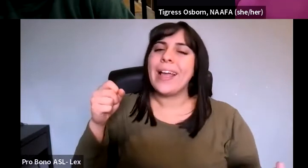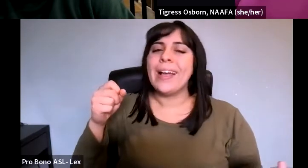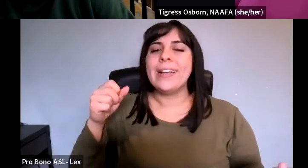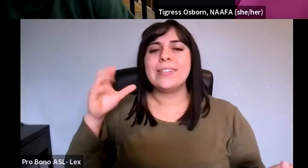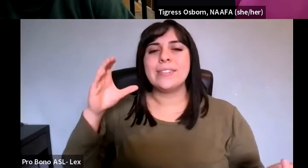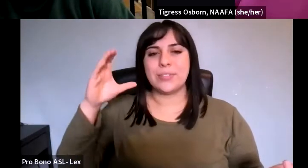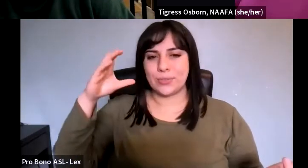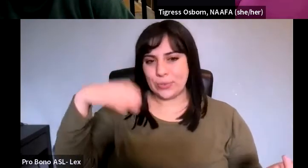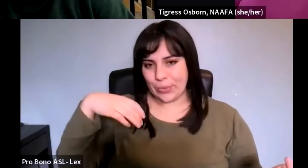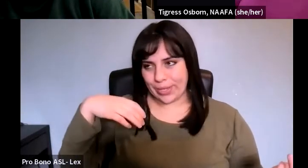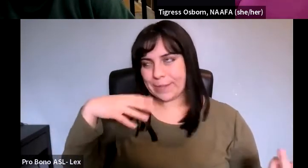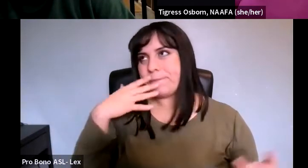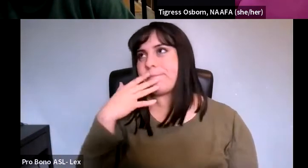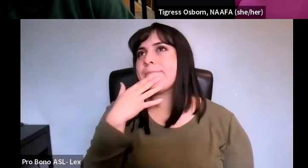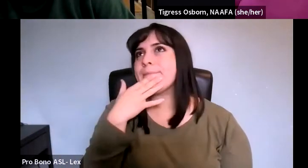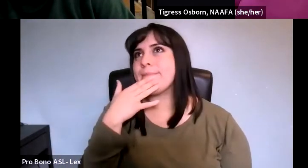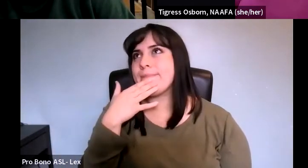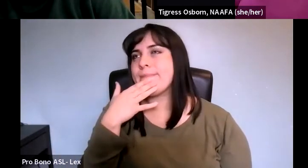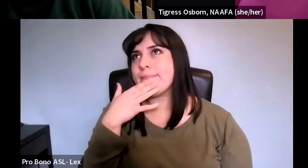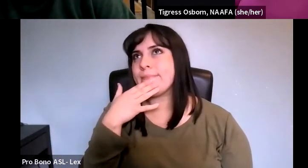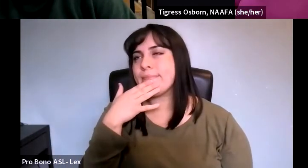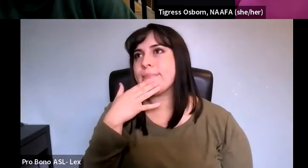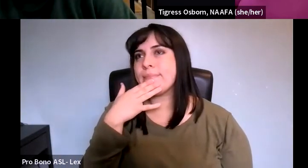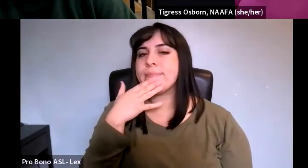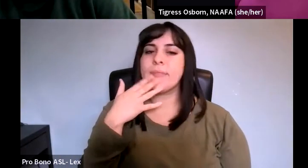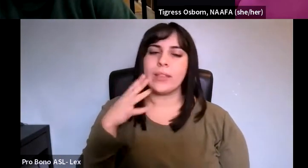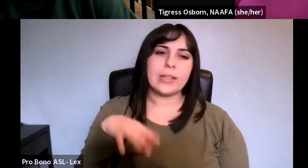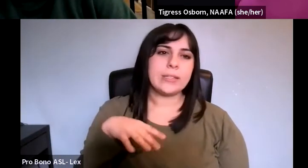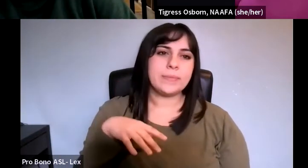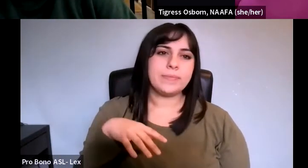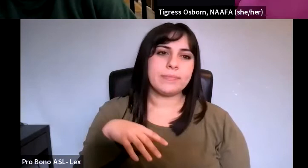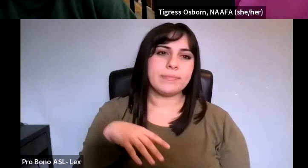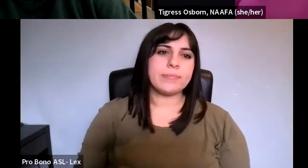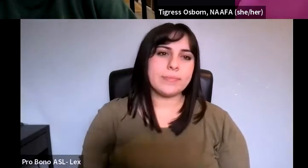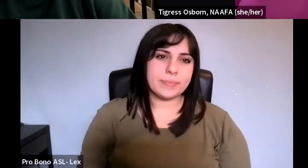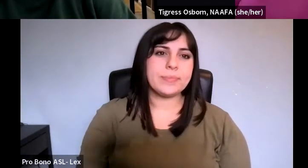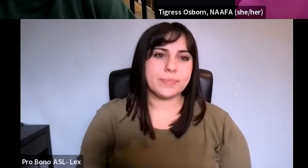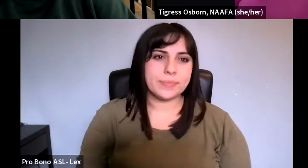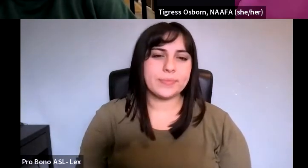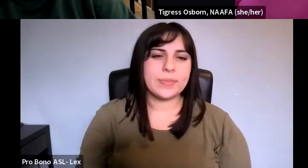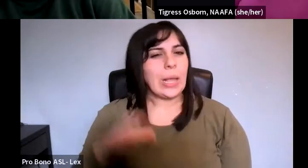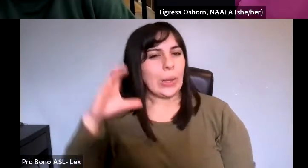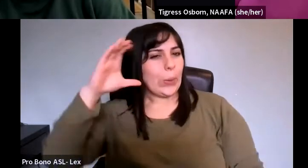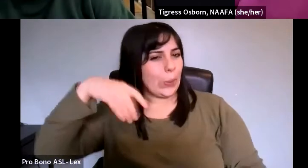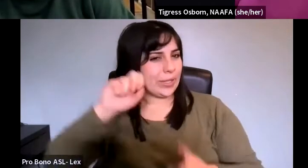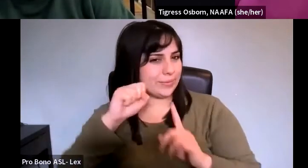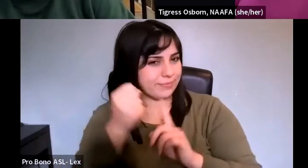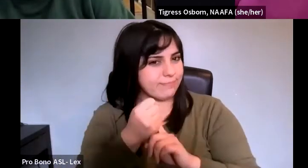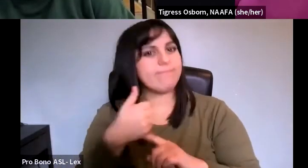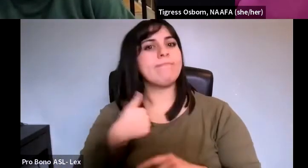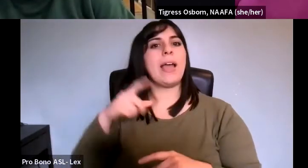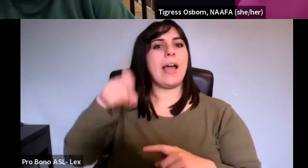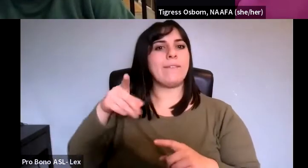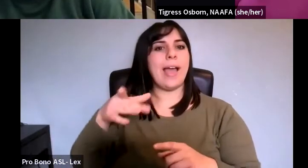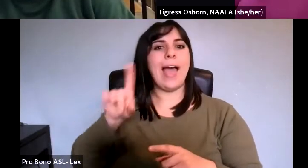I have had to ask a lot of, and it's such a weird situation. I've had to ask other